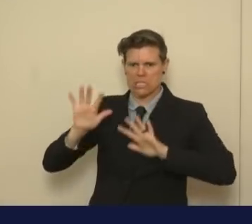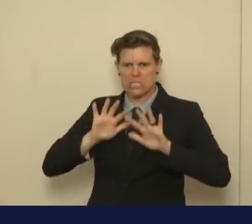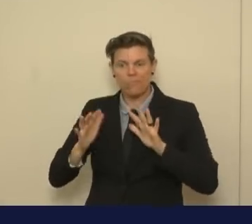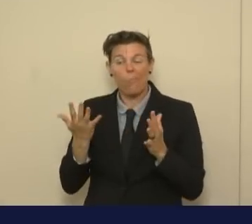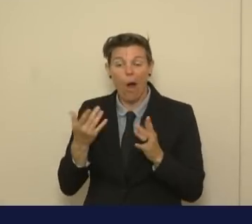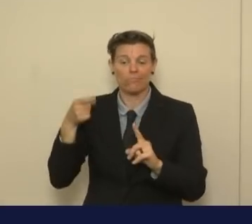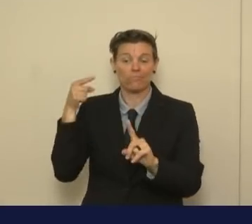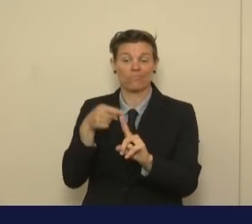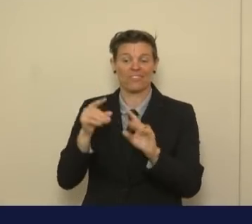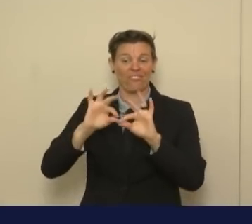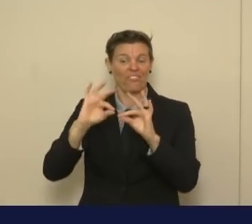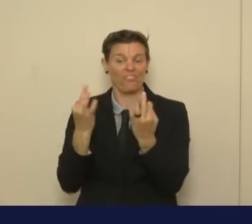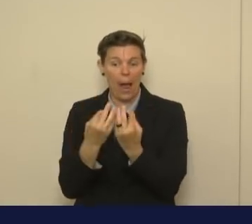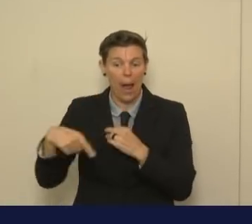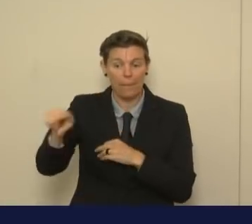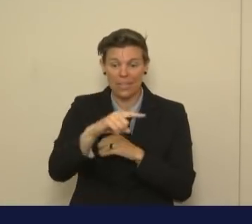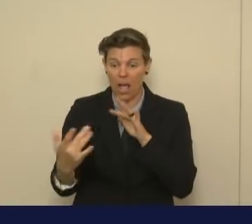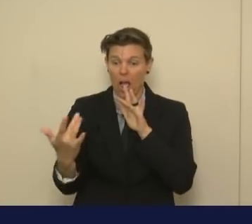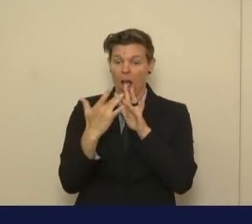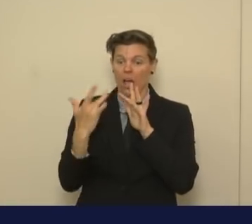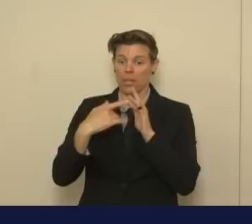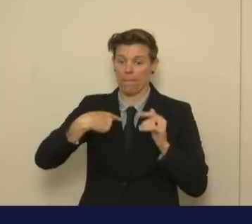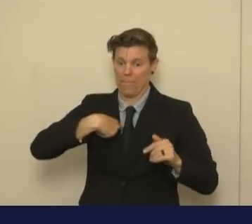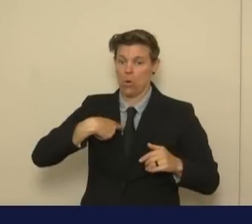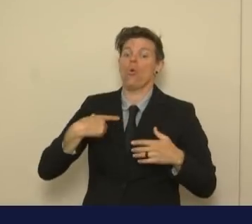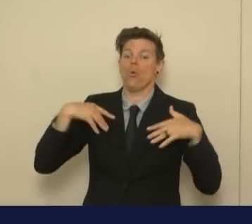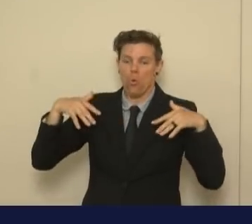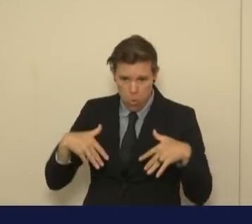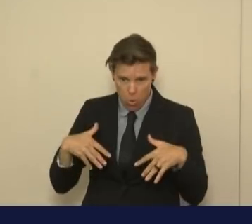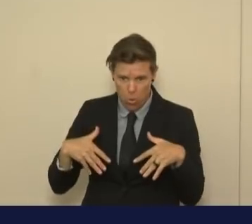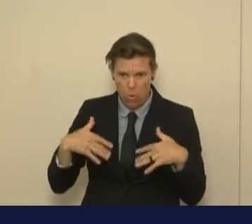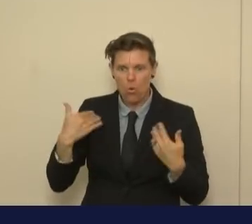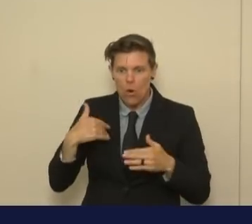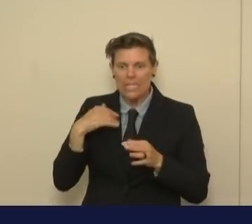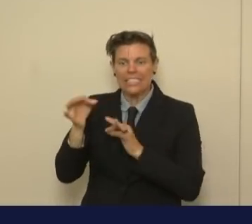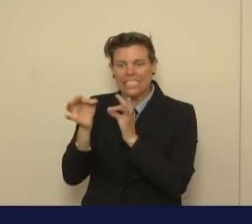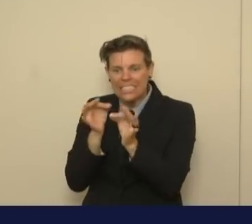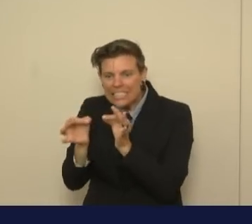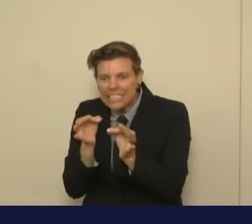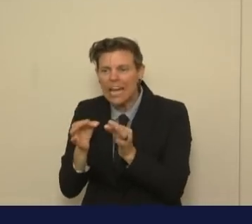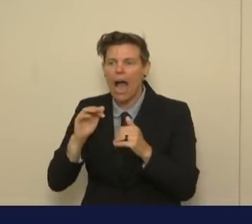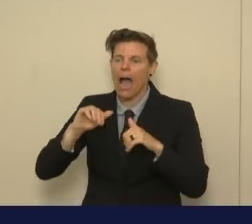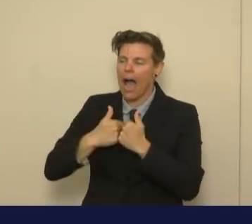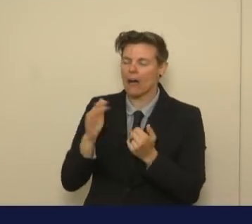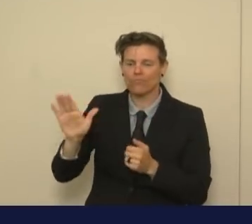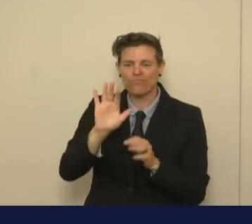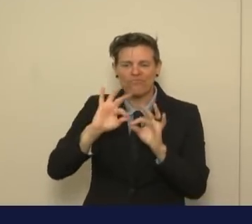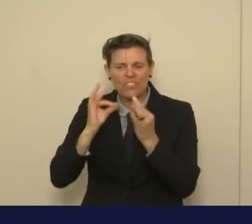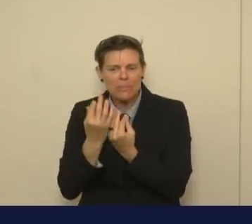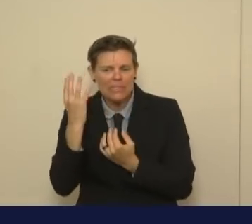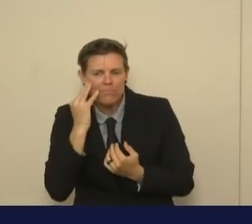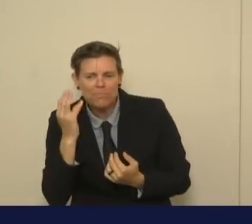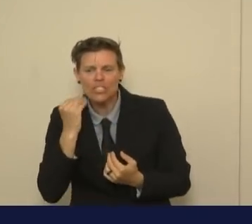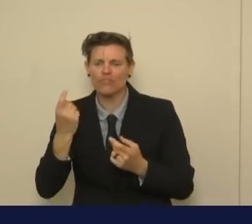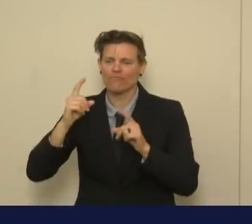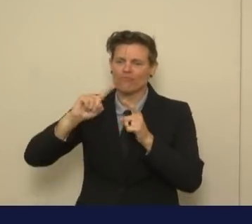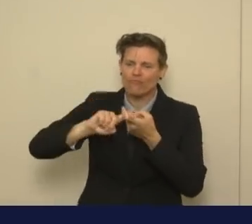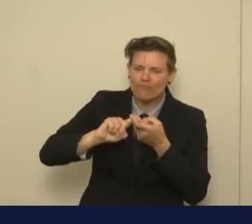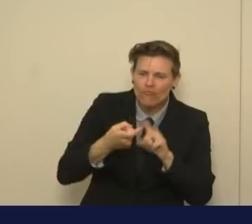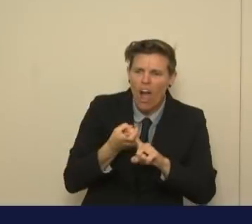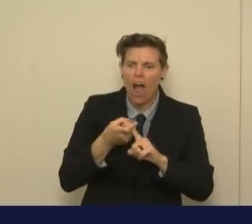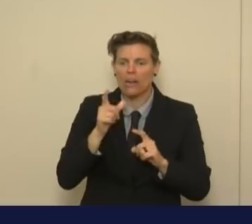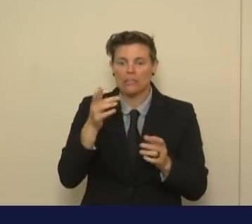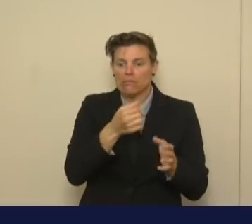is and shouldn't, about loved ones who are in critical care or on ventilators in hospitals, and then what